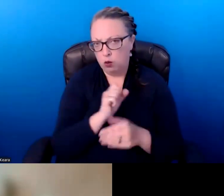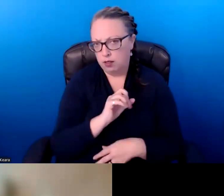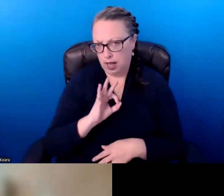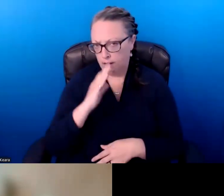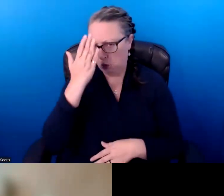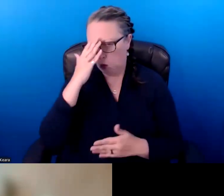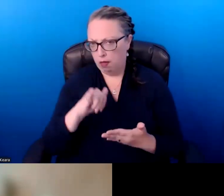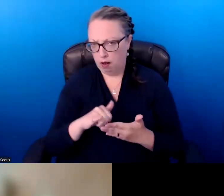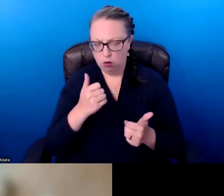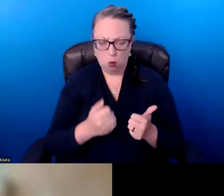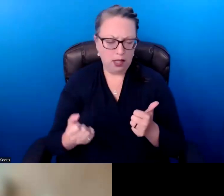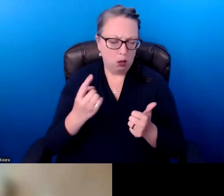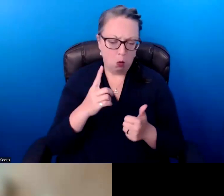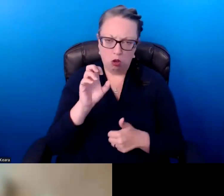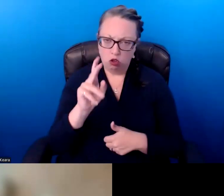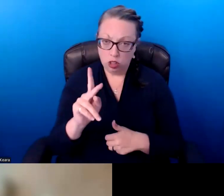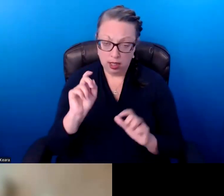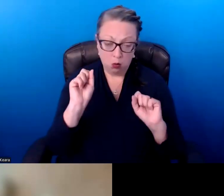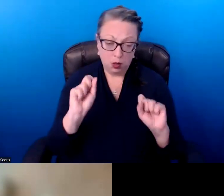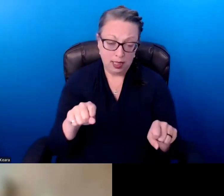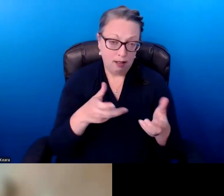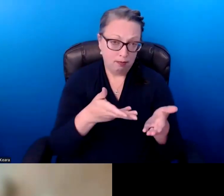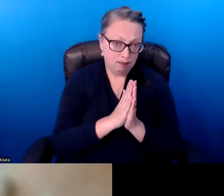anyone is at risk, that we can petition the court to